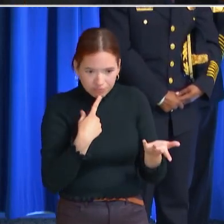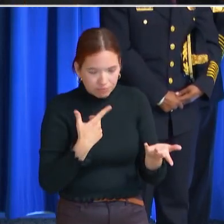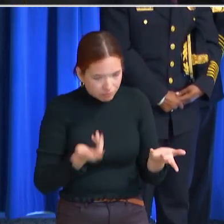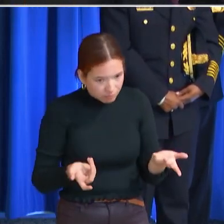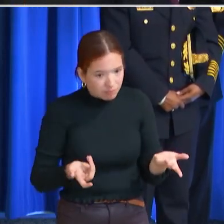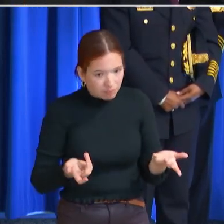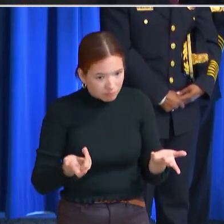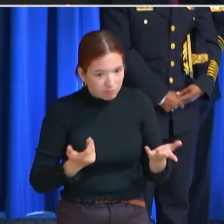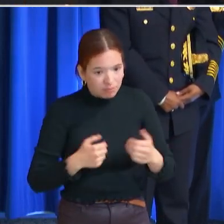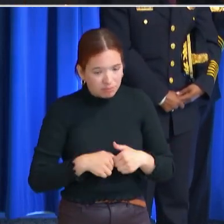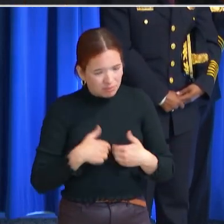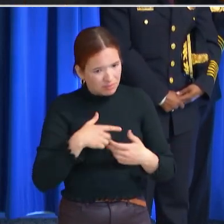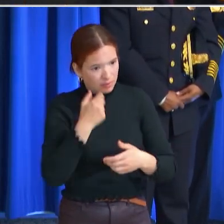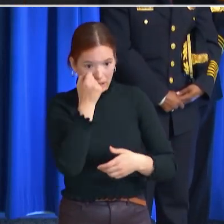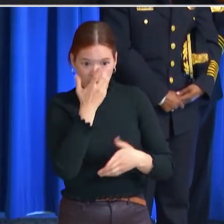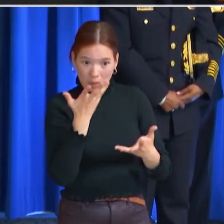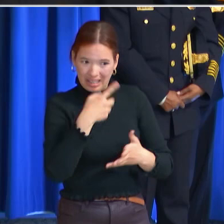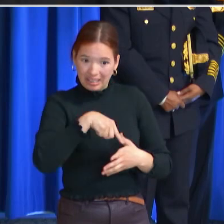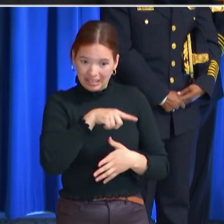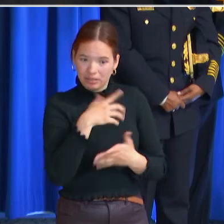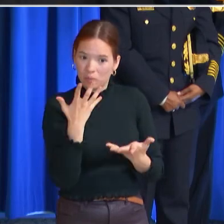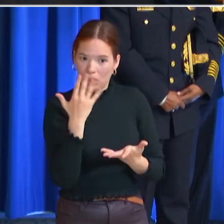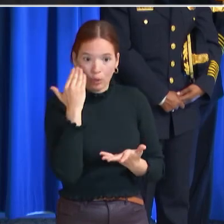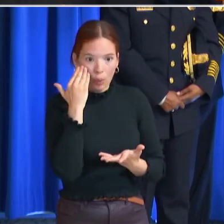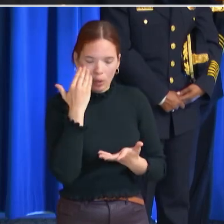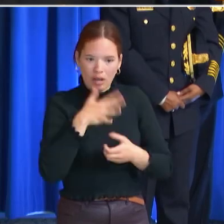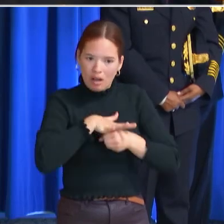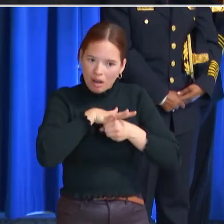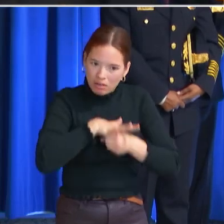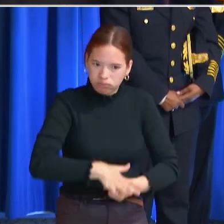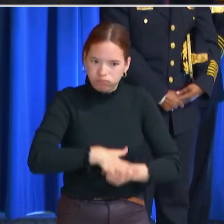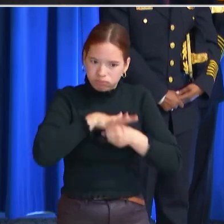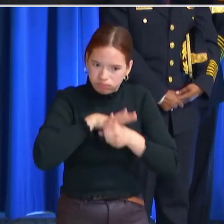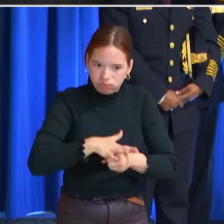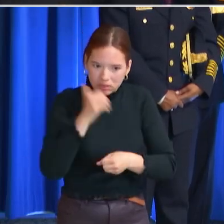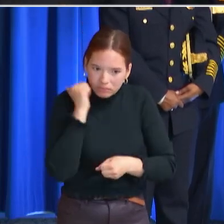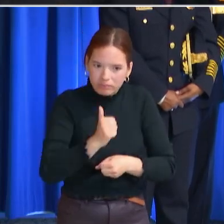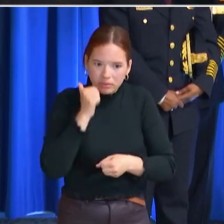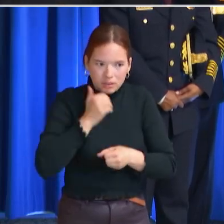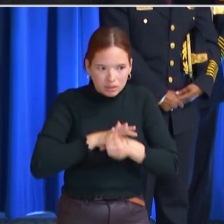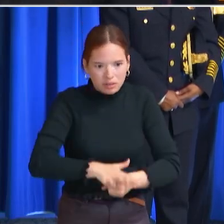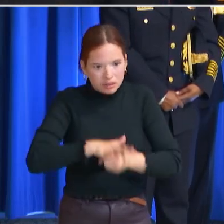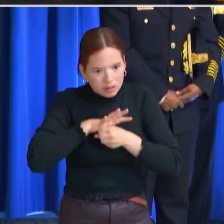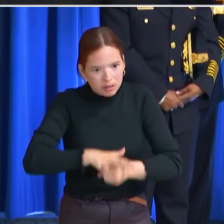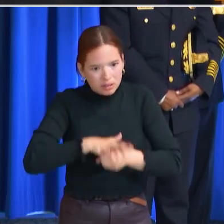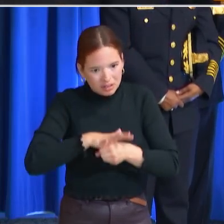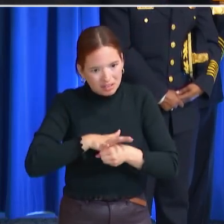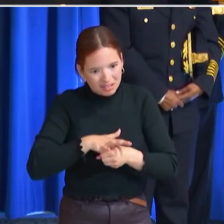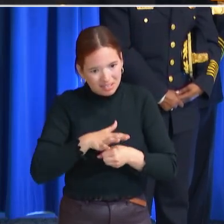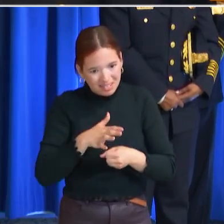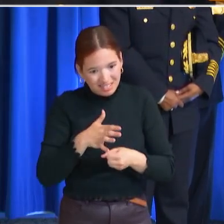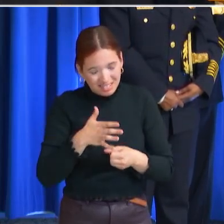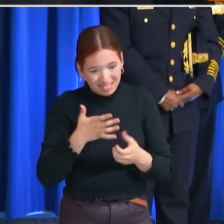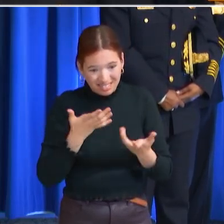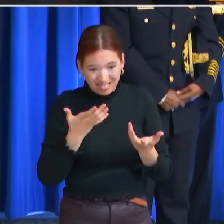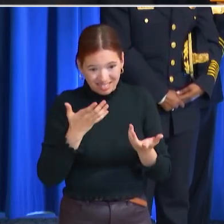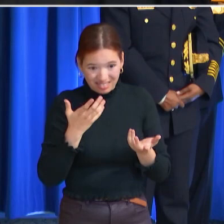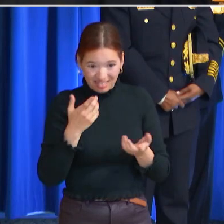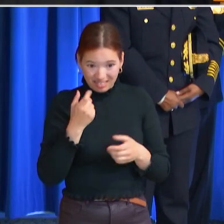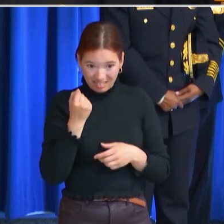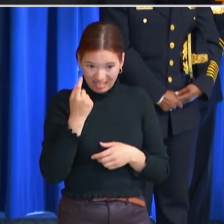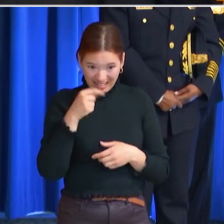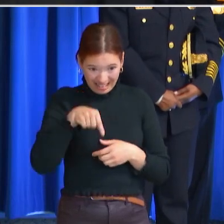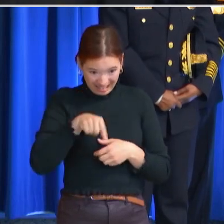has on you. This is why our police officers can retire at the age of 50, because this is a job that takes a